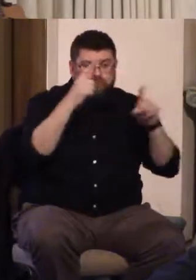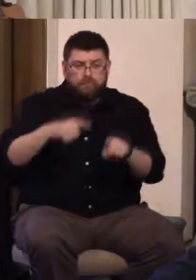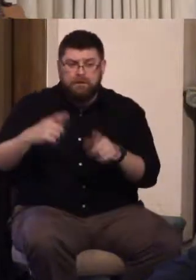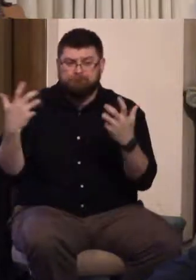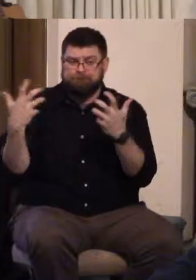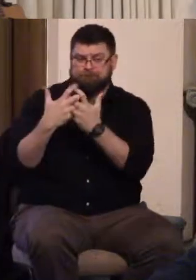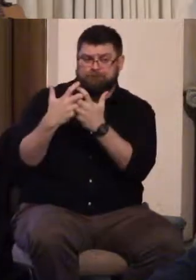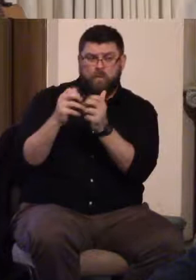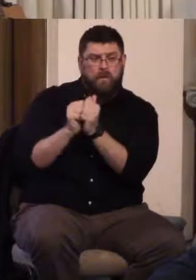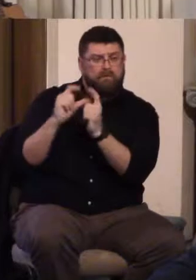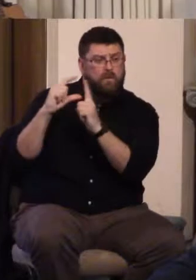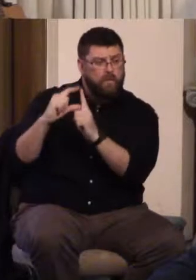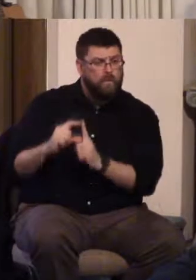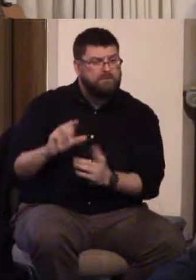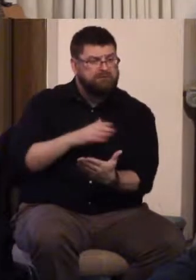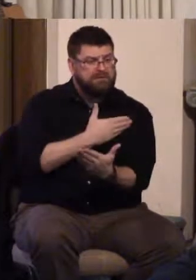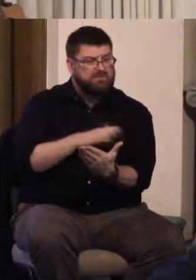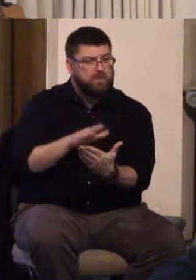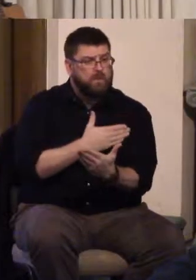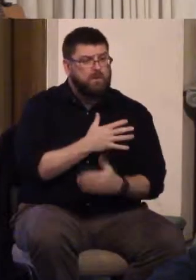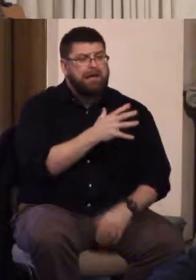that and